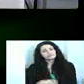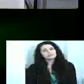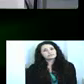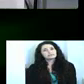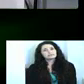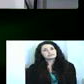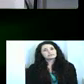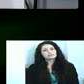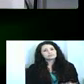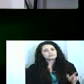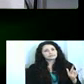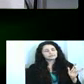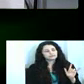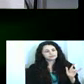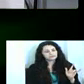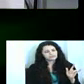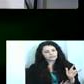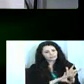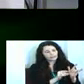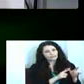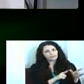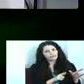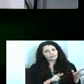ya tibia blue